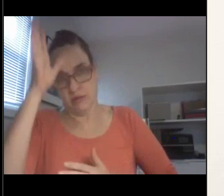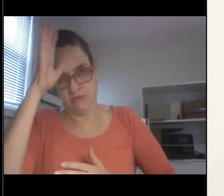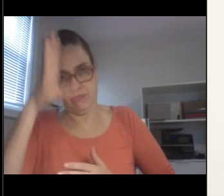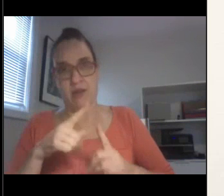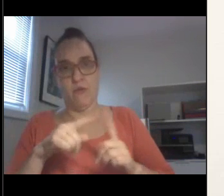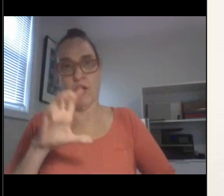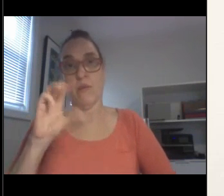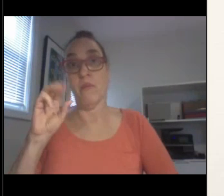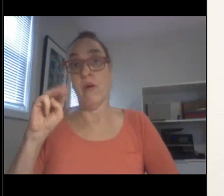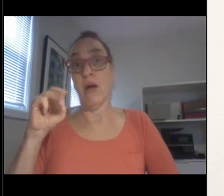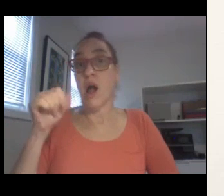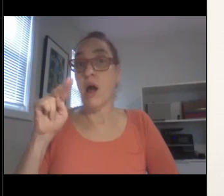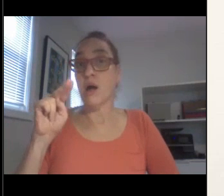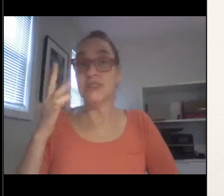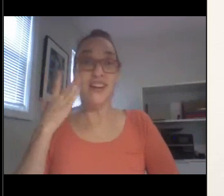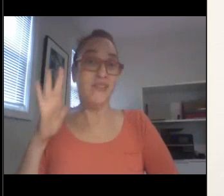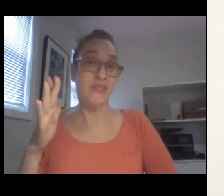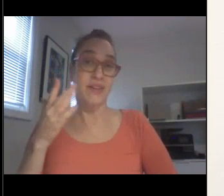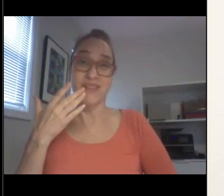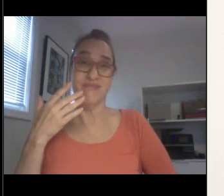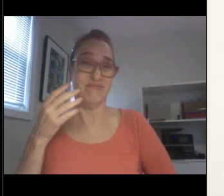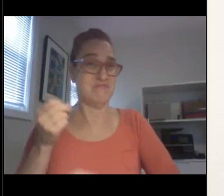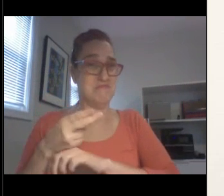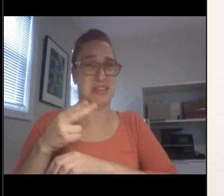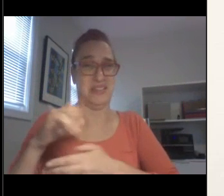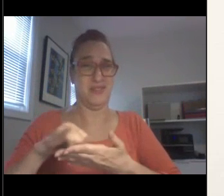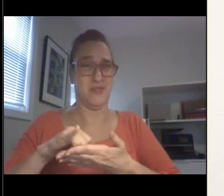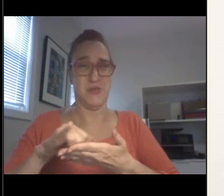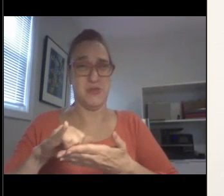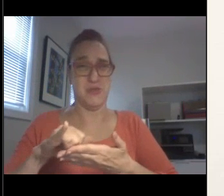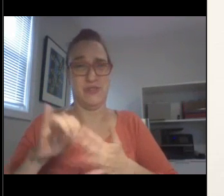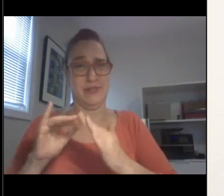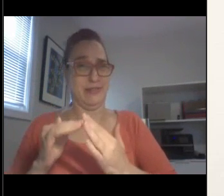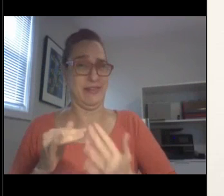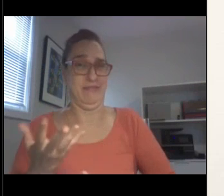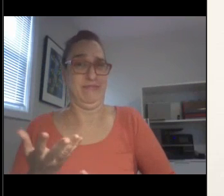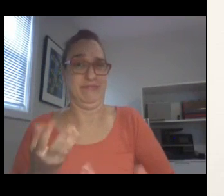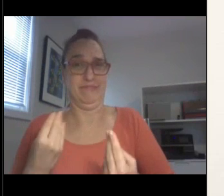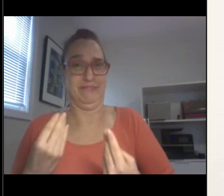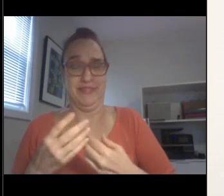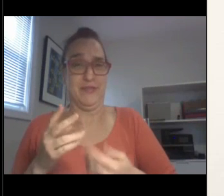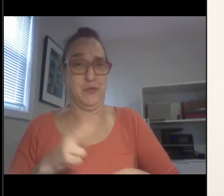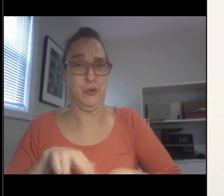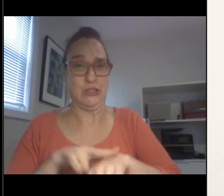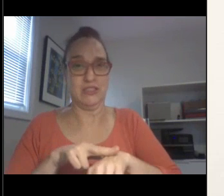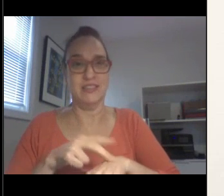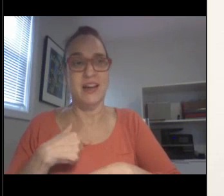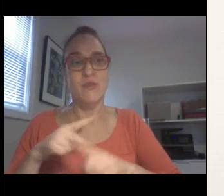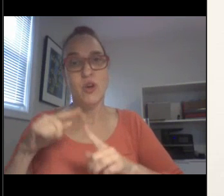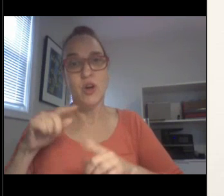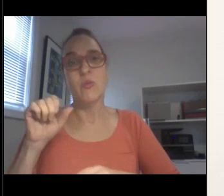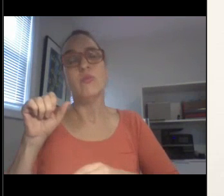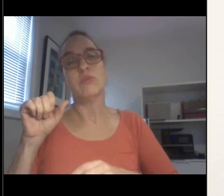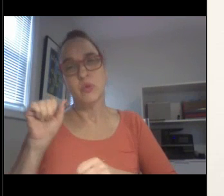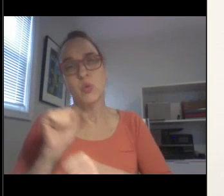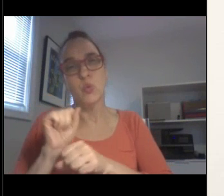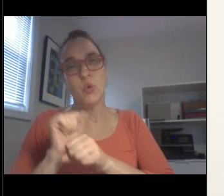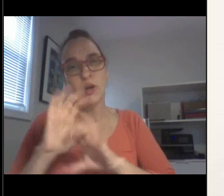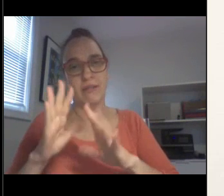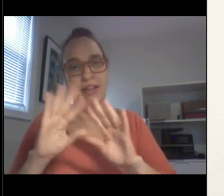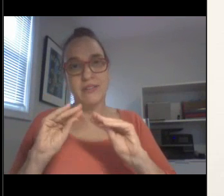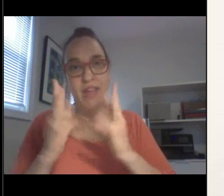city of all the cities. It's better than your city, fight me. I'm originally from a working class family. My father is a salesman and